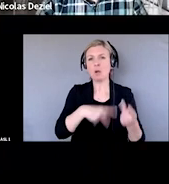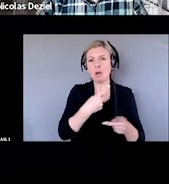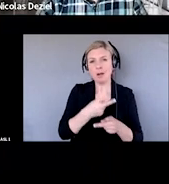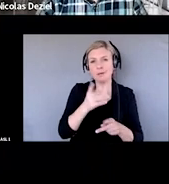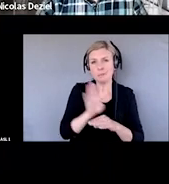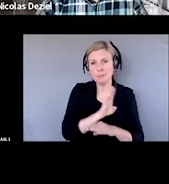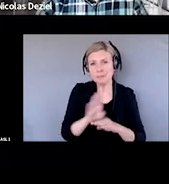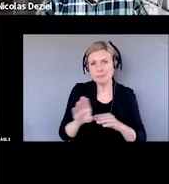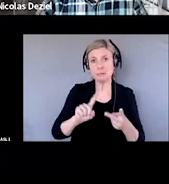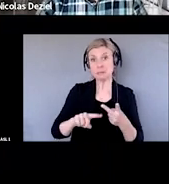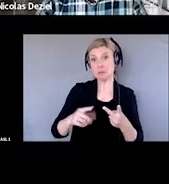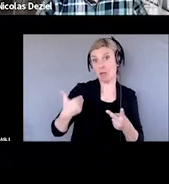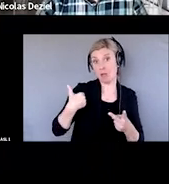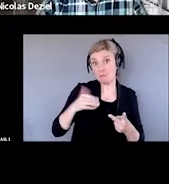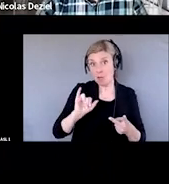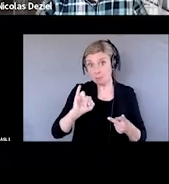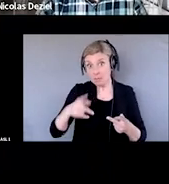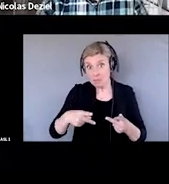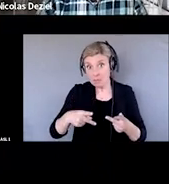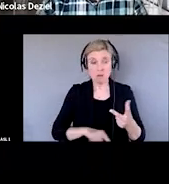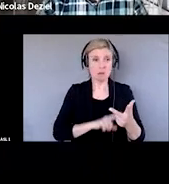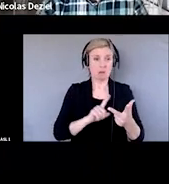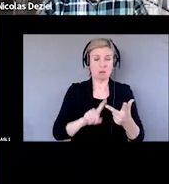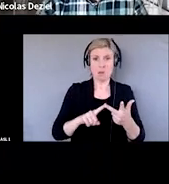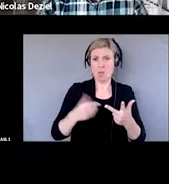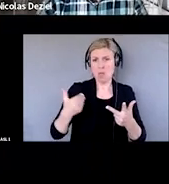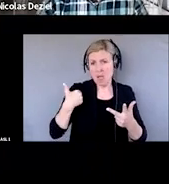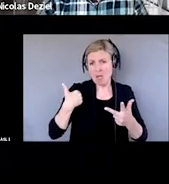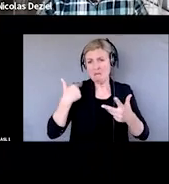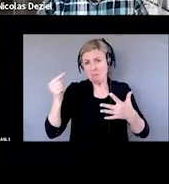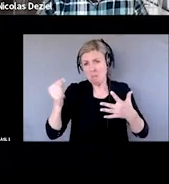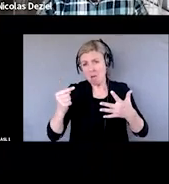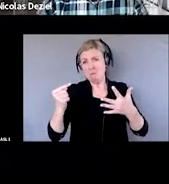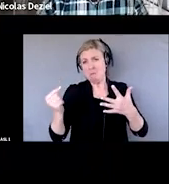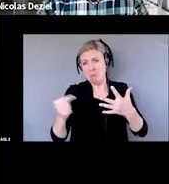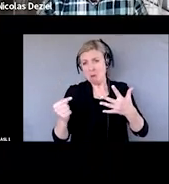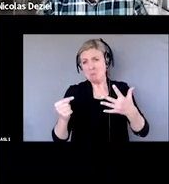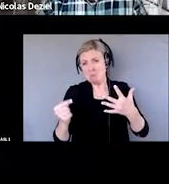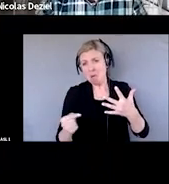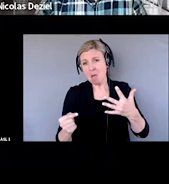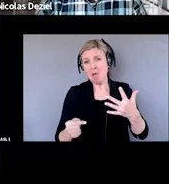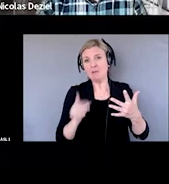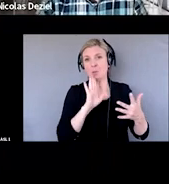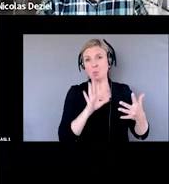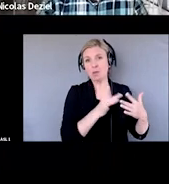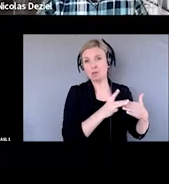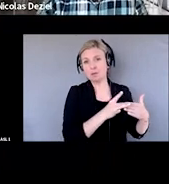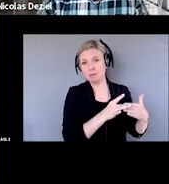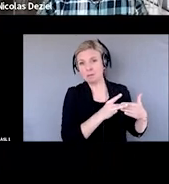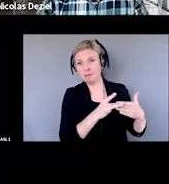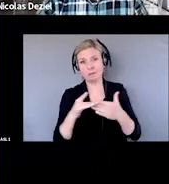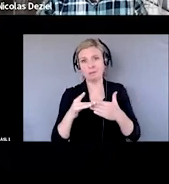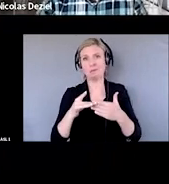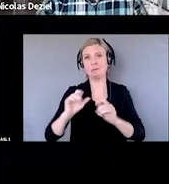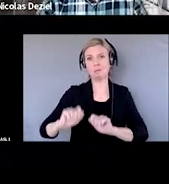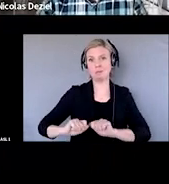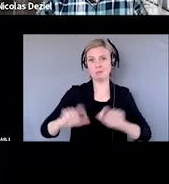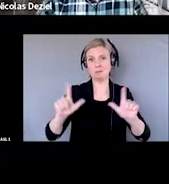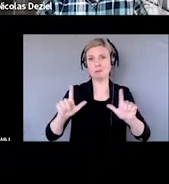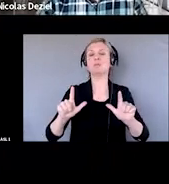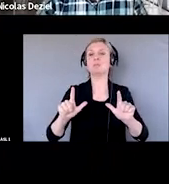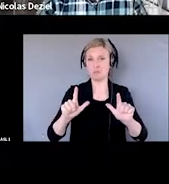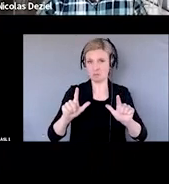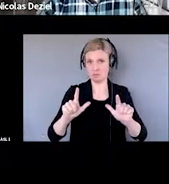IP, things like that. And it's going to generate a guide. It's going to generate kind of a tailored guide with considerations and